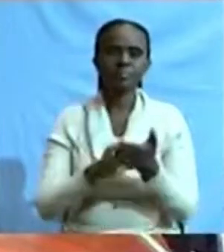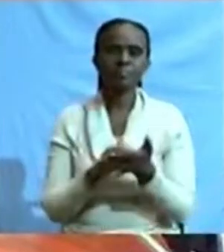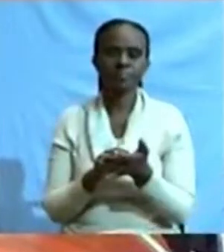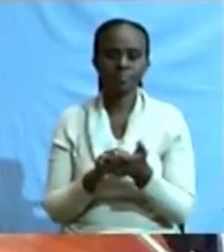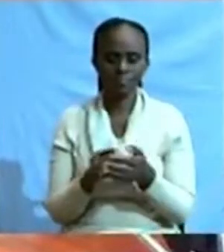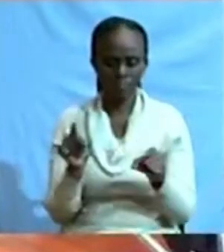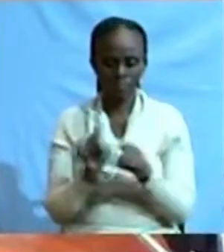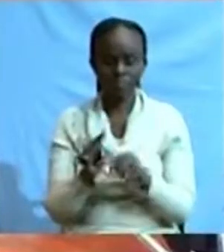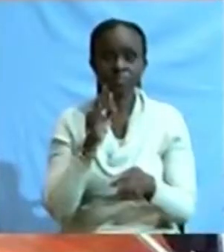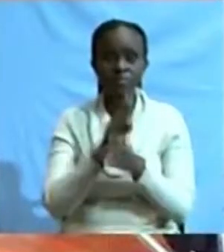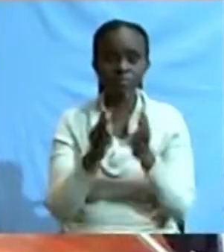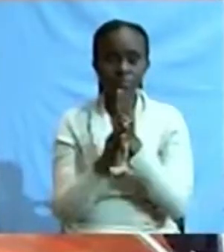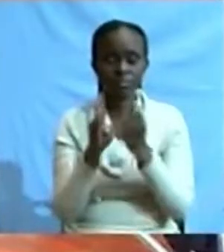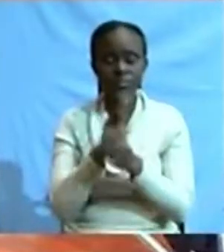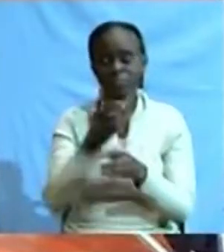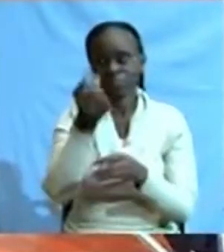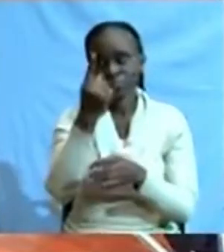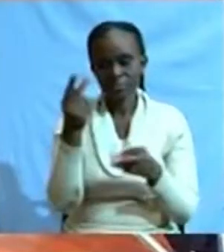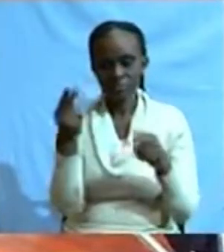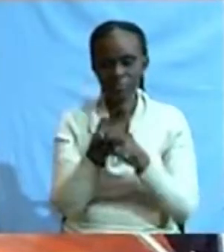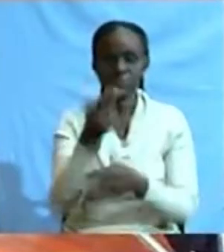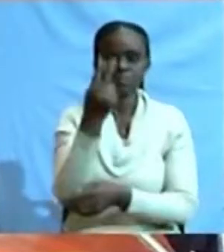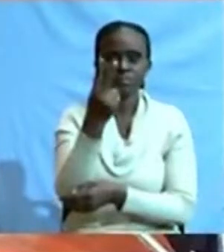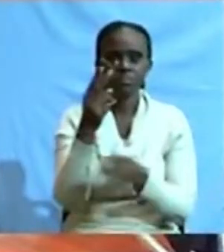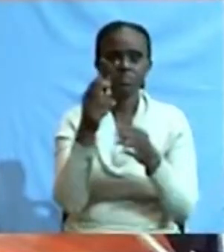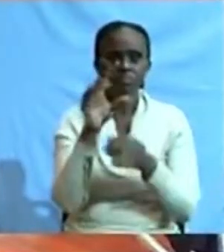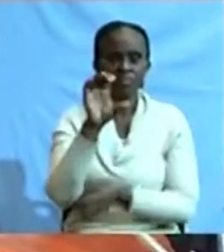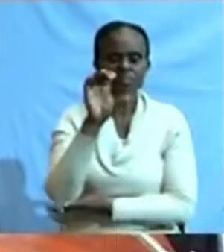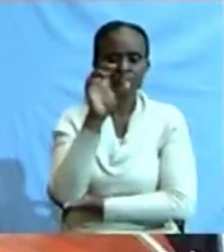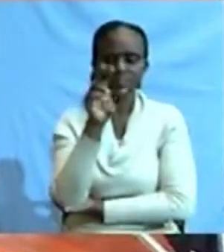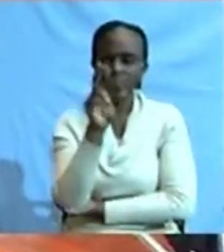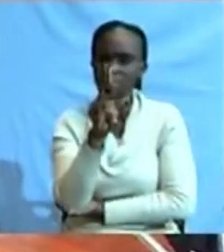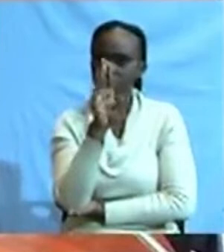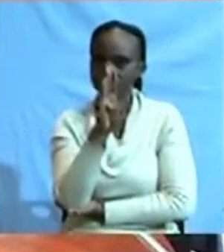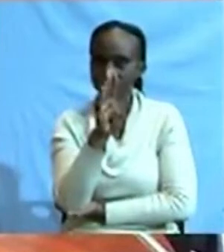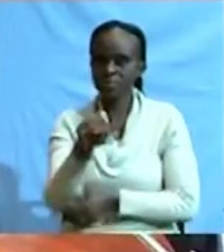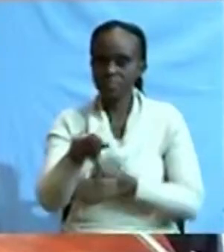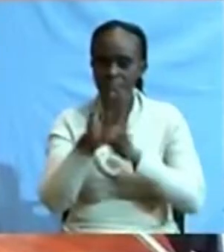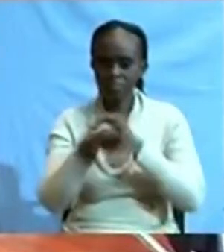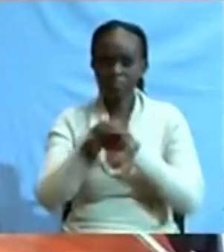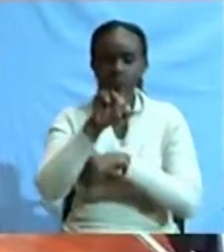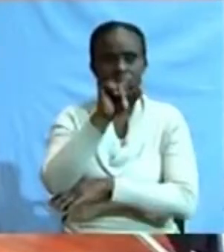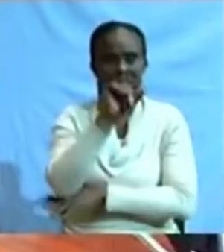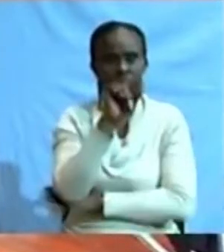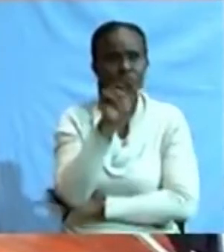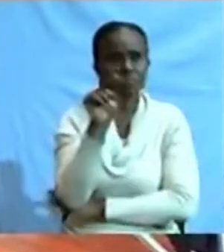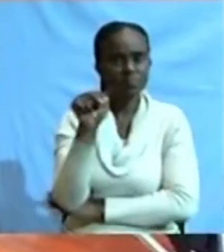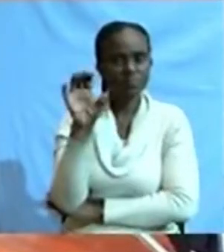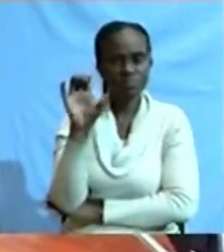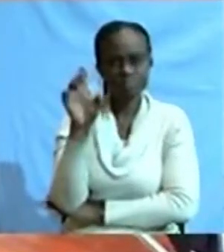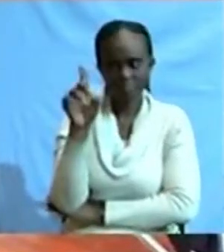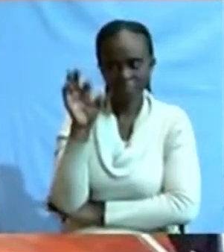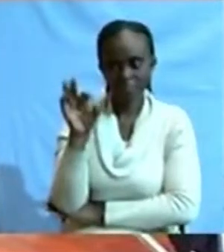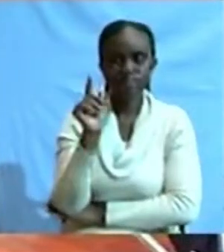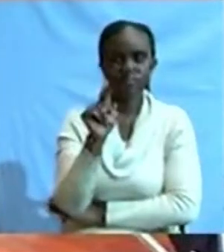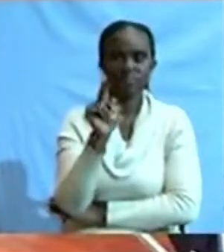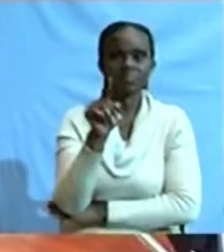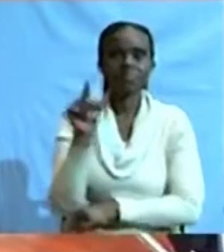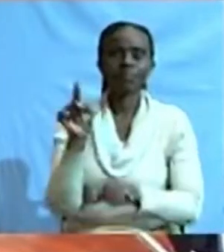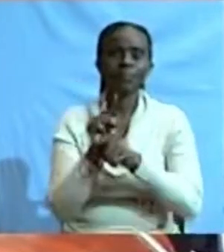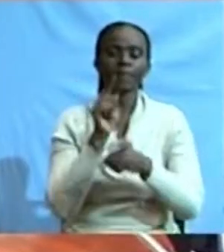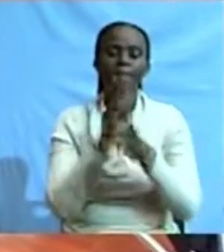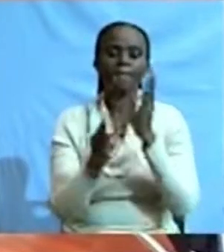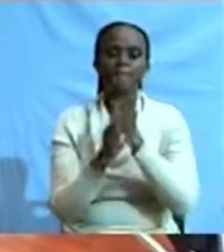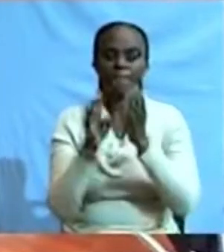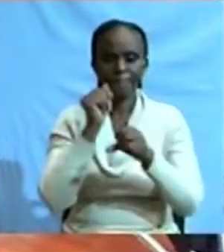to construct a 1x2 CRB at the school under 2022 CDF allocation, and the